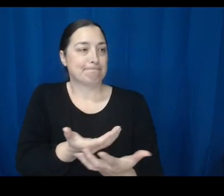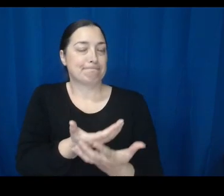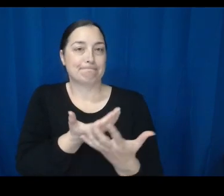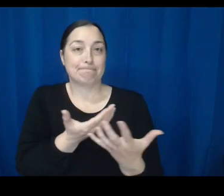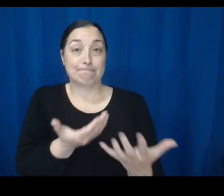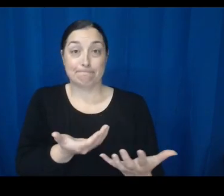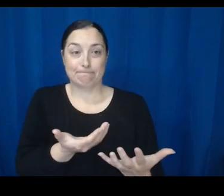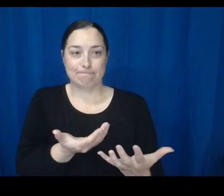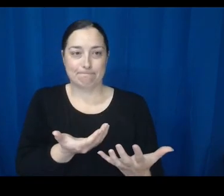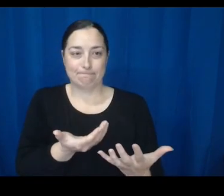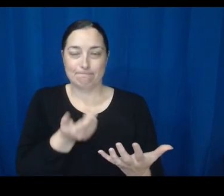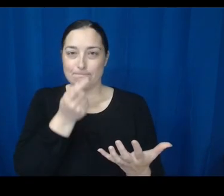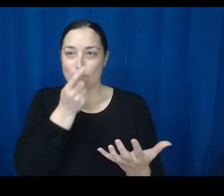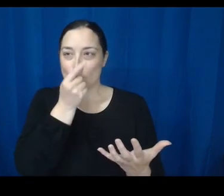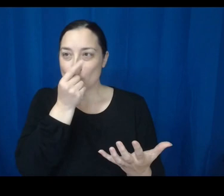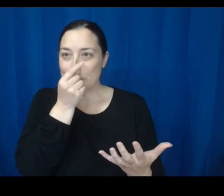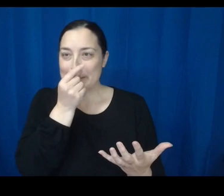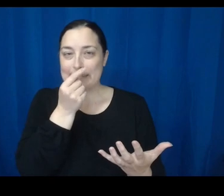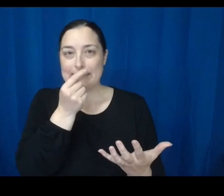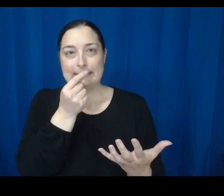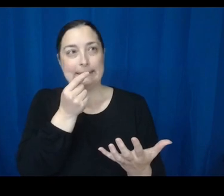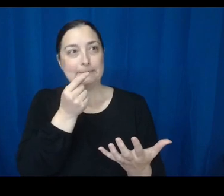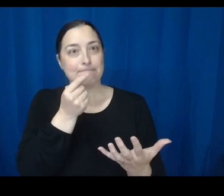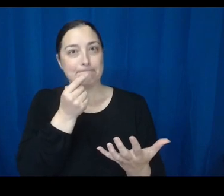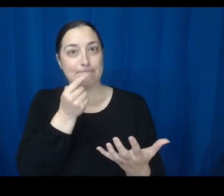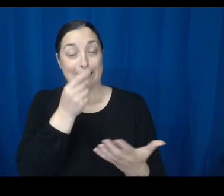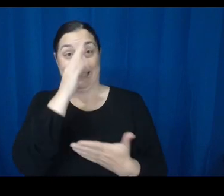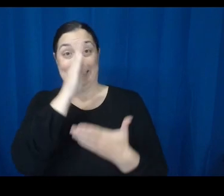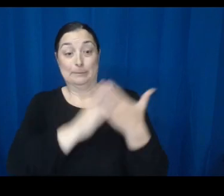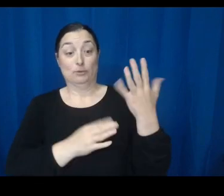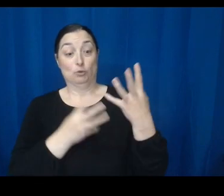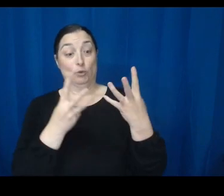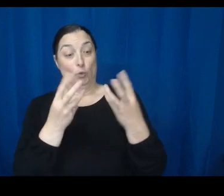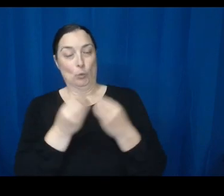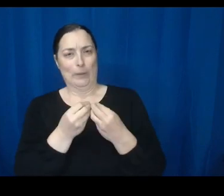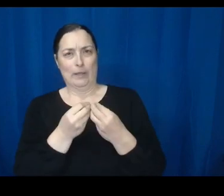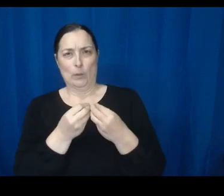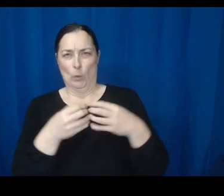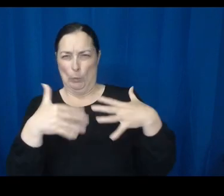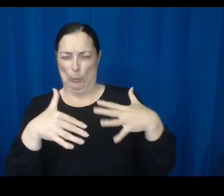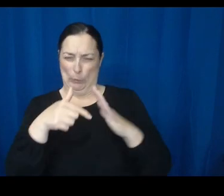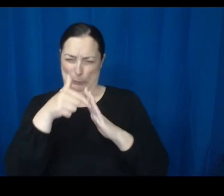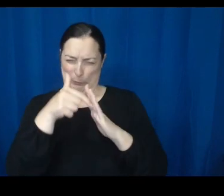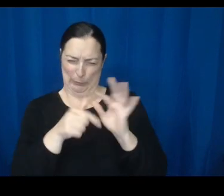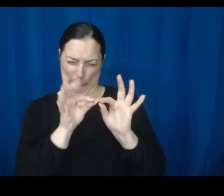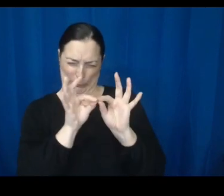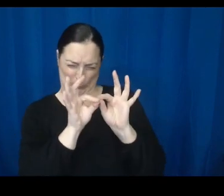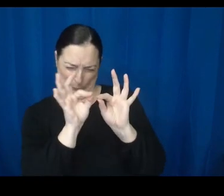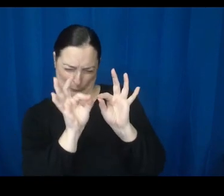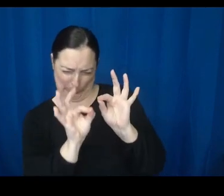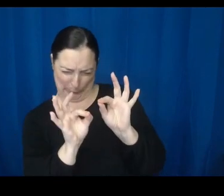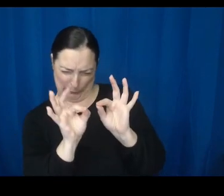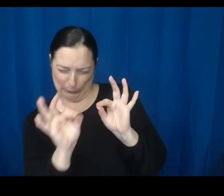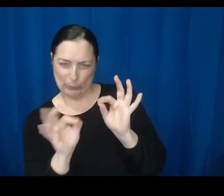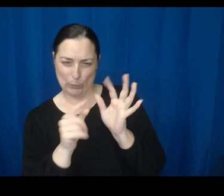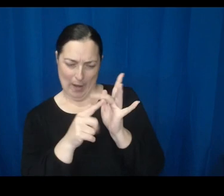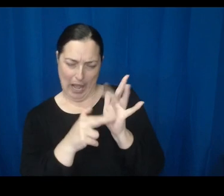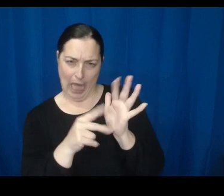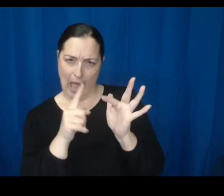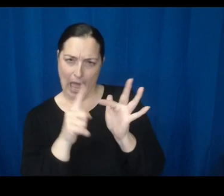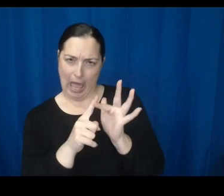or experience which has highly defined contours to it, and so line may be the appropriate